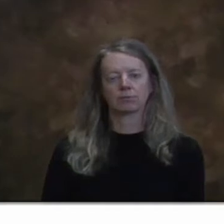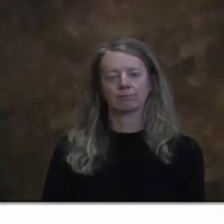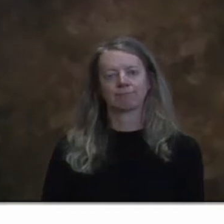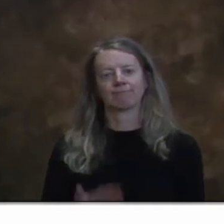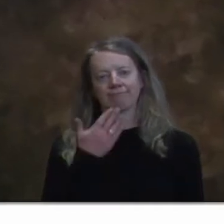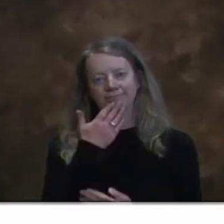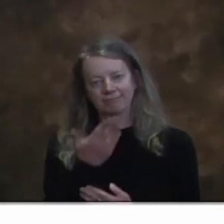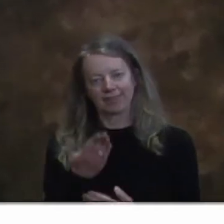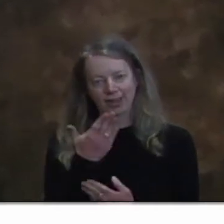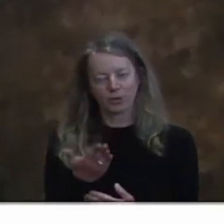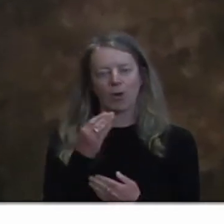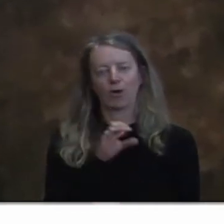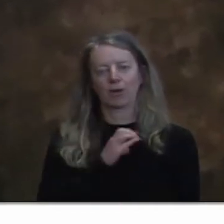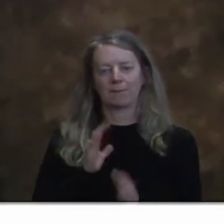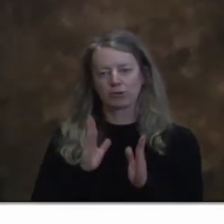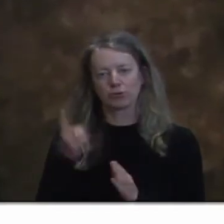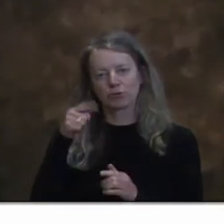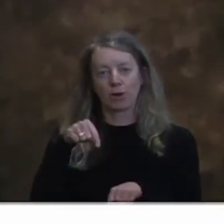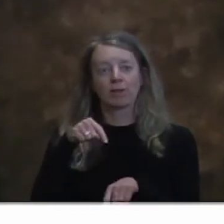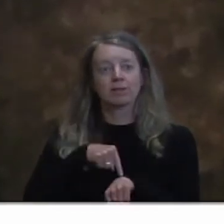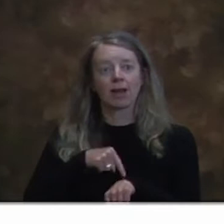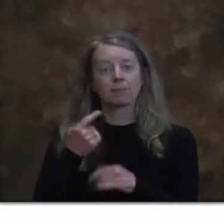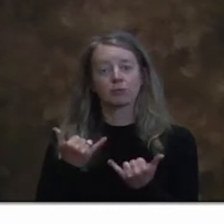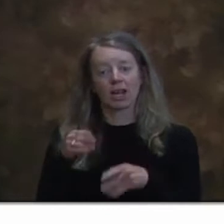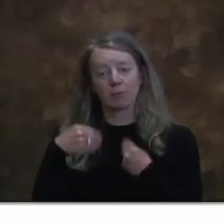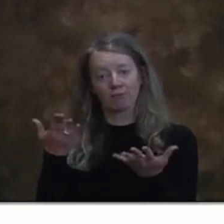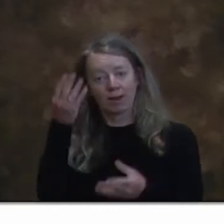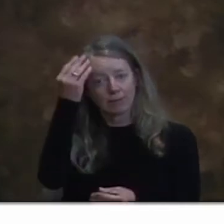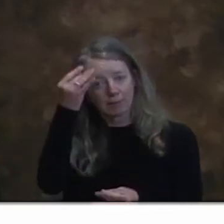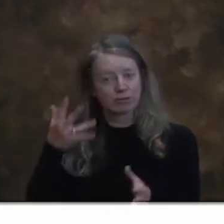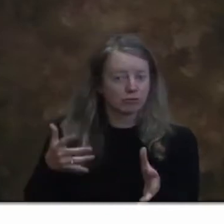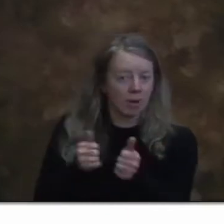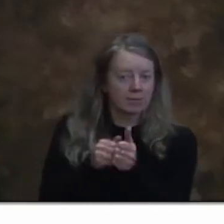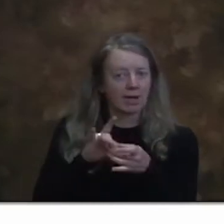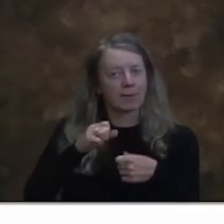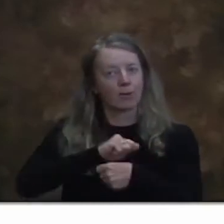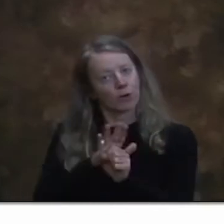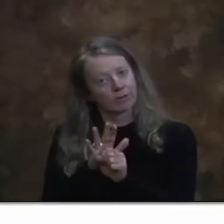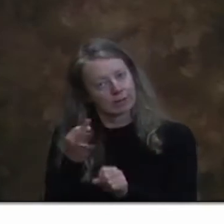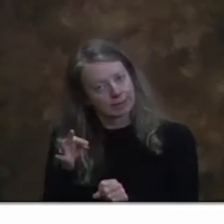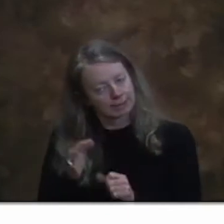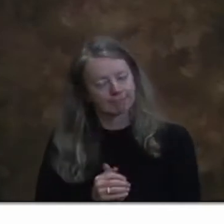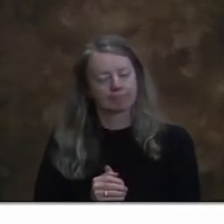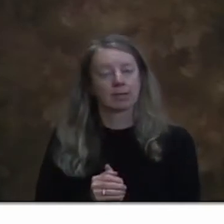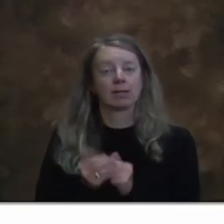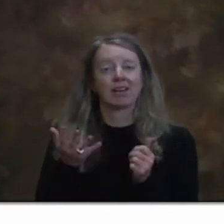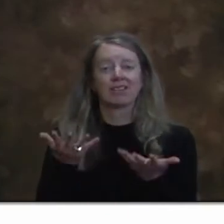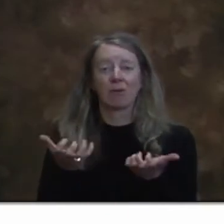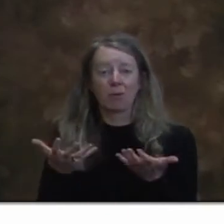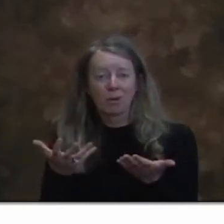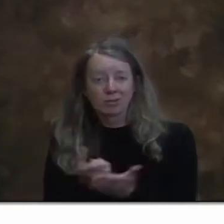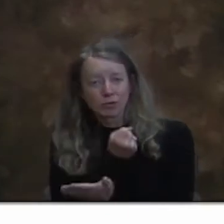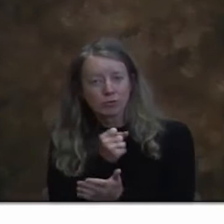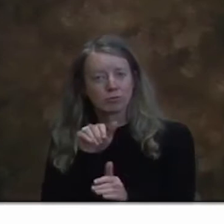So thank you, Commissioners, for this time today to provide a COVID update. I did just want to remind our community members who are